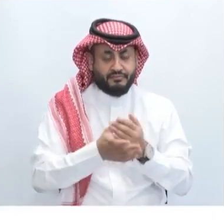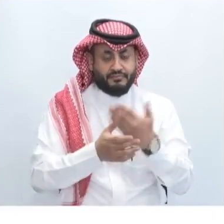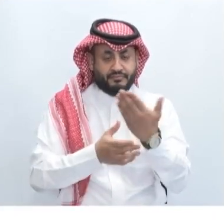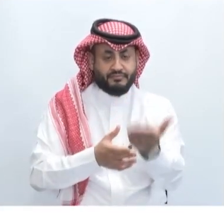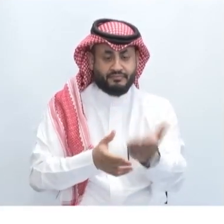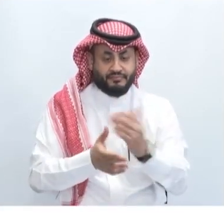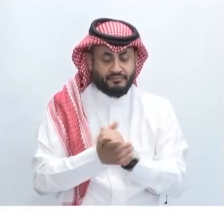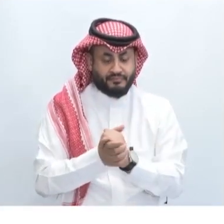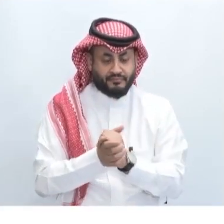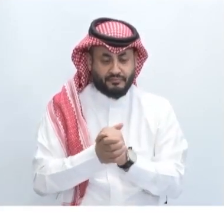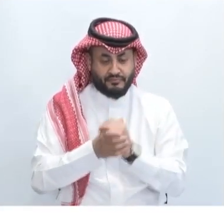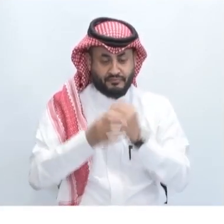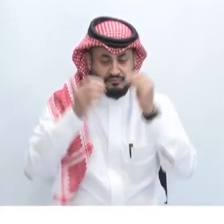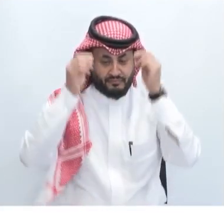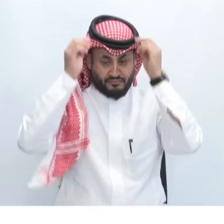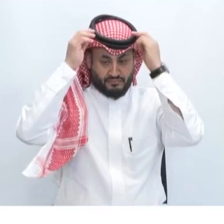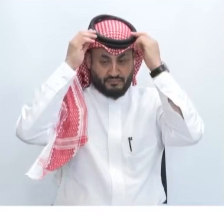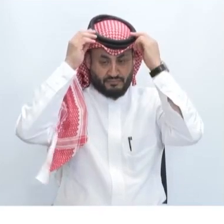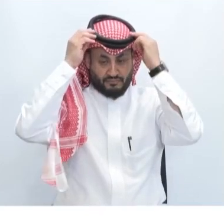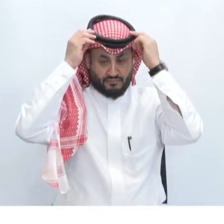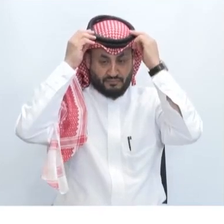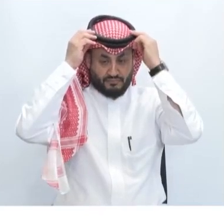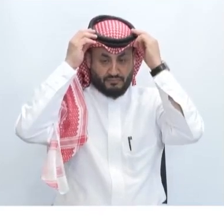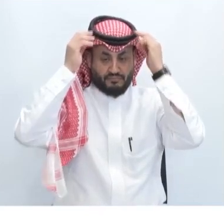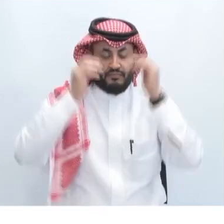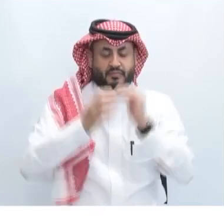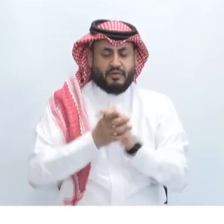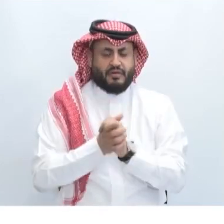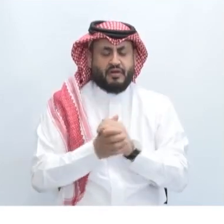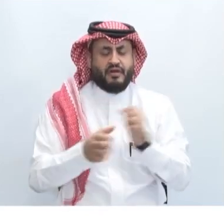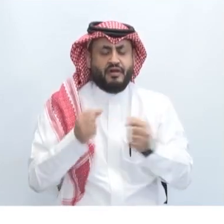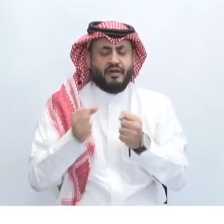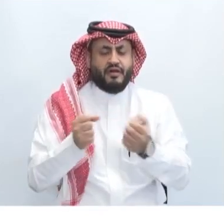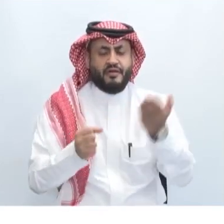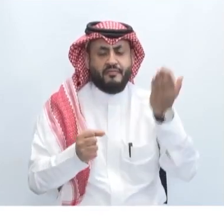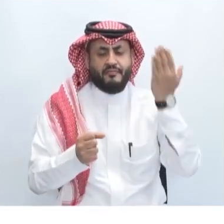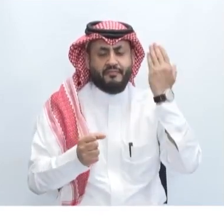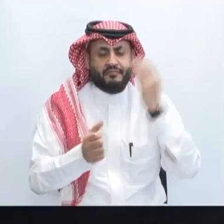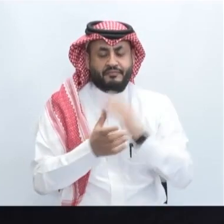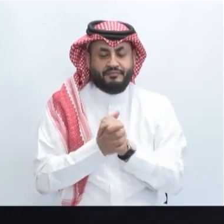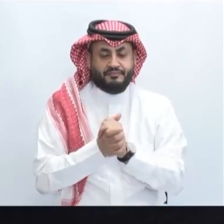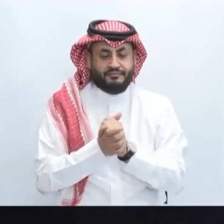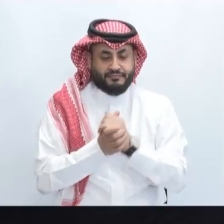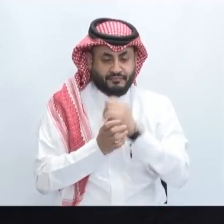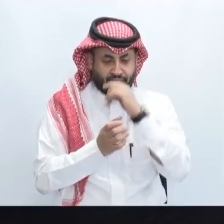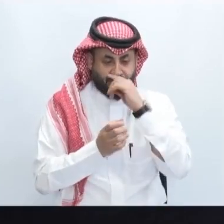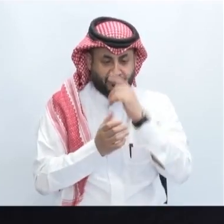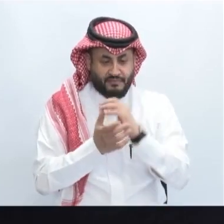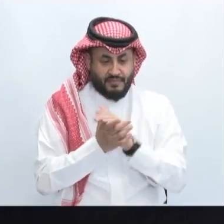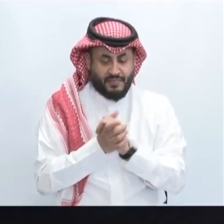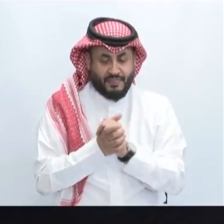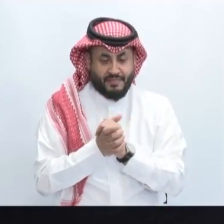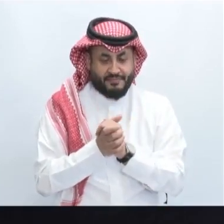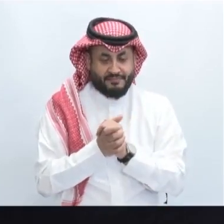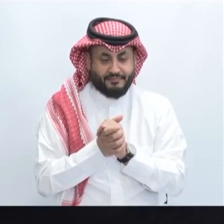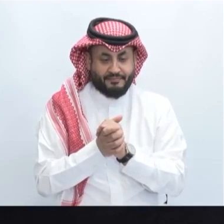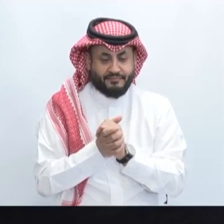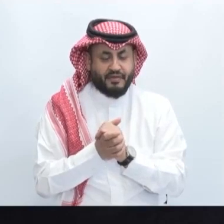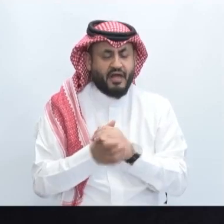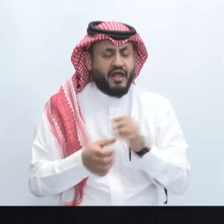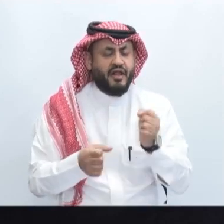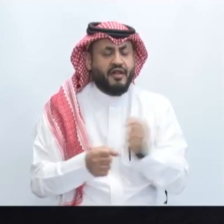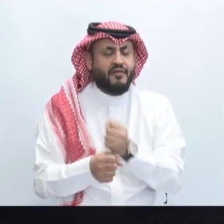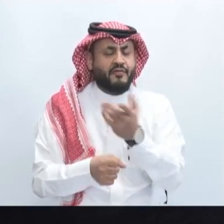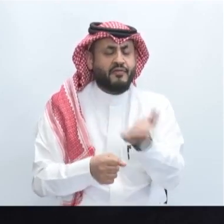begin. Quick revision on our last lesson, our last phonics practice. What we did